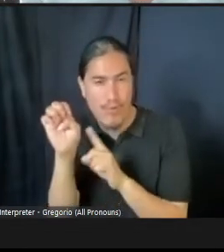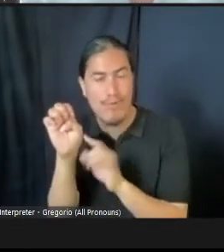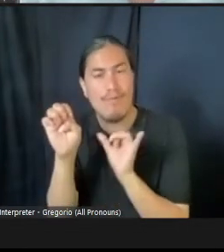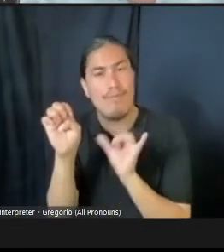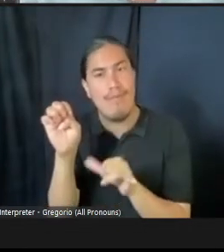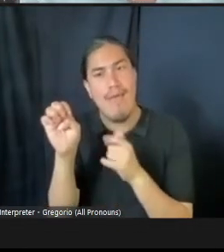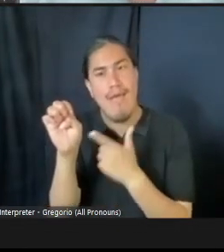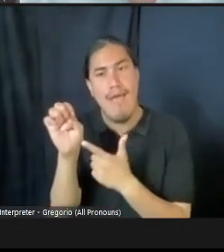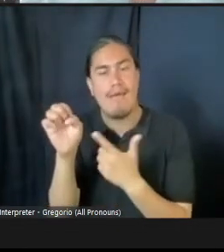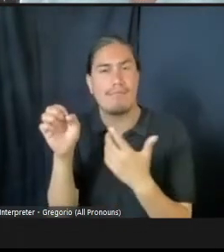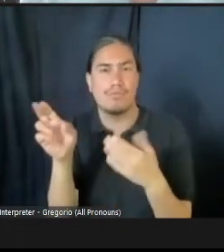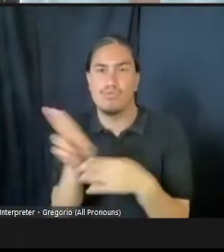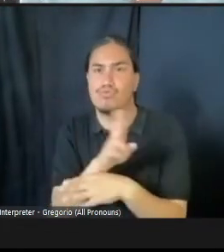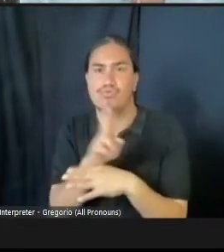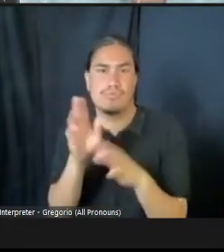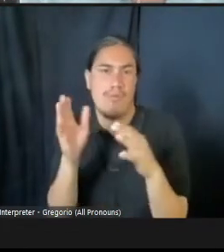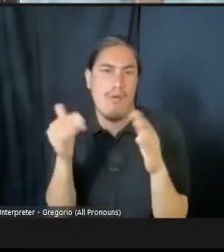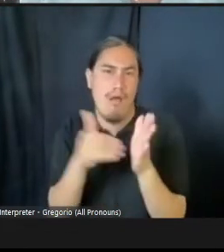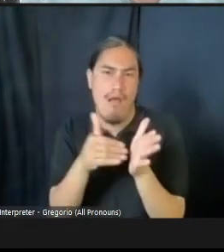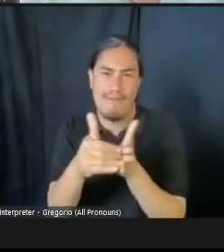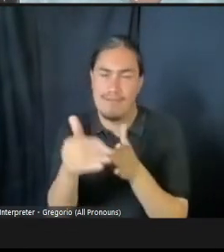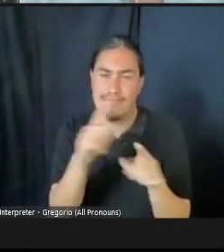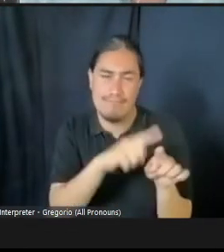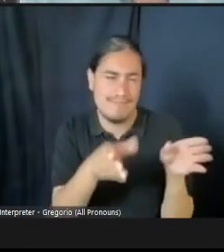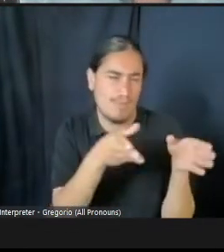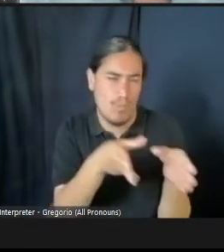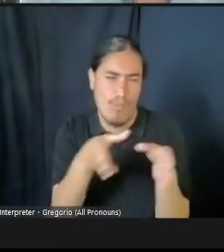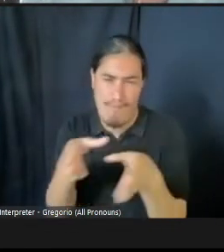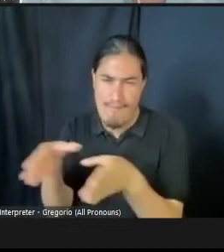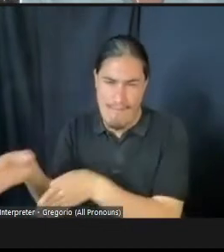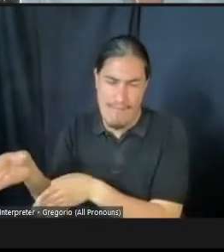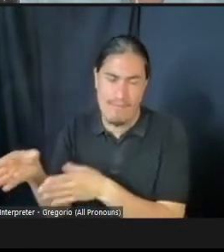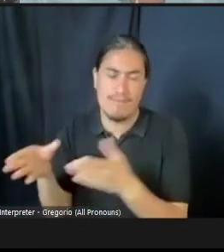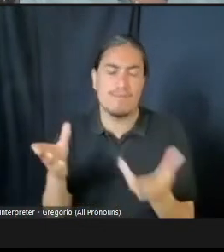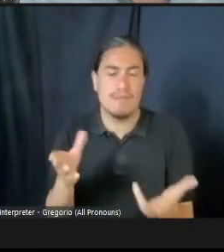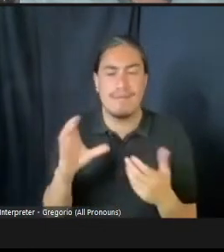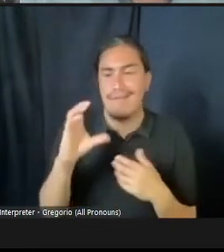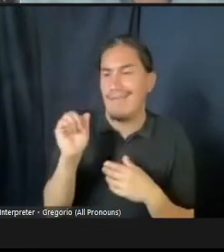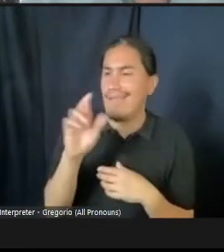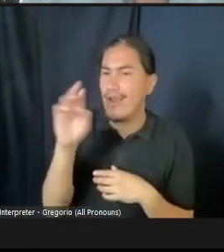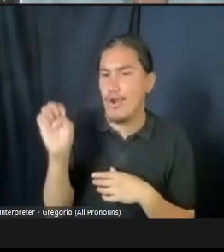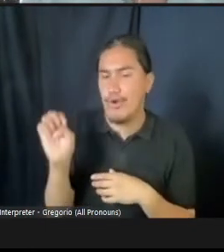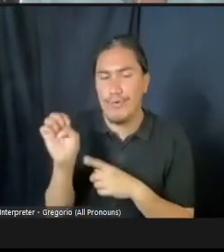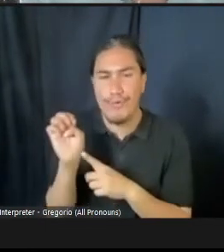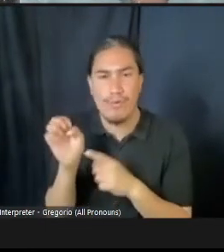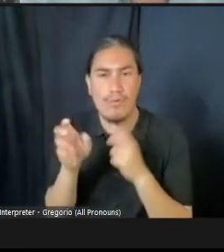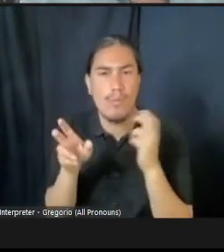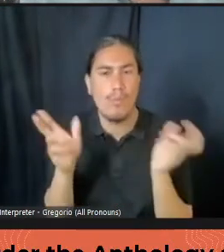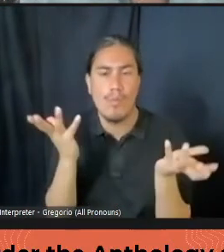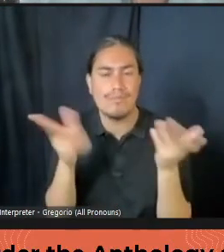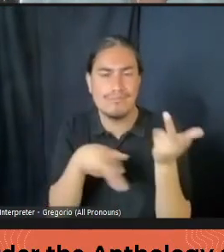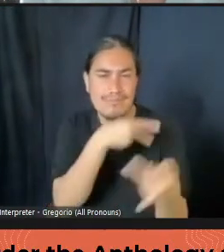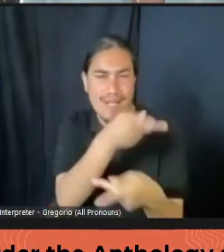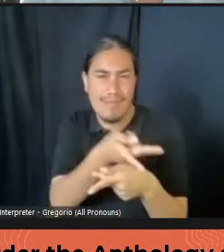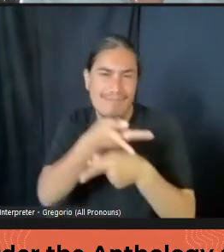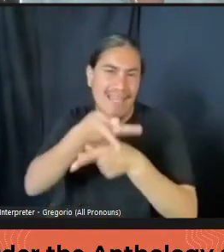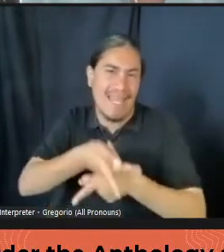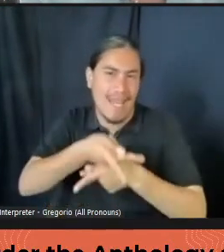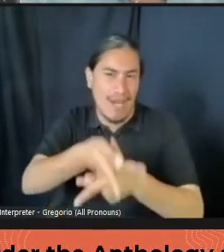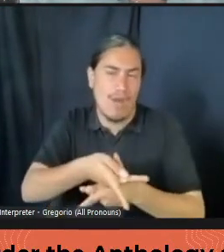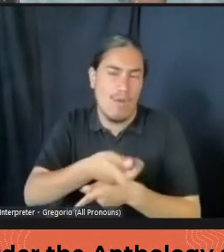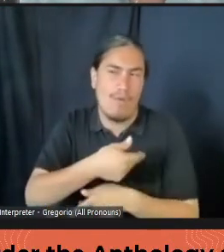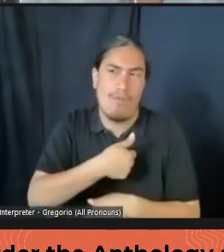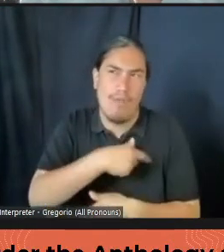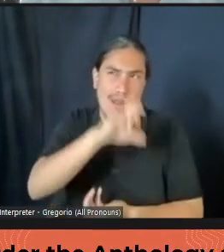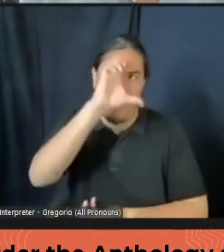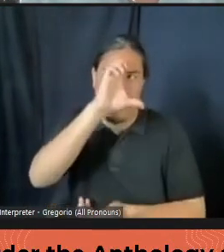a lot in a lot of kind of narrative and metaphorical and conceptual ways right now. Like, what's the kind of care that I most believe